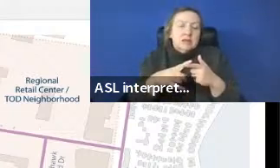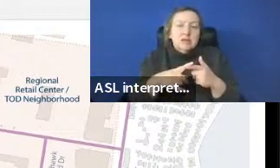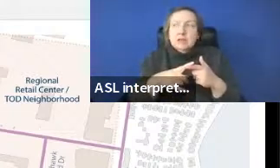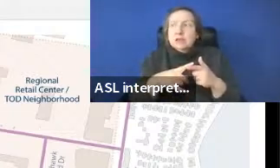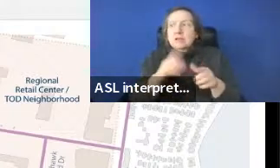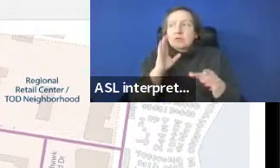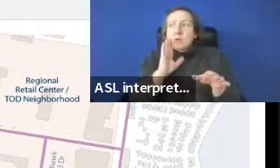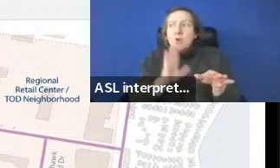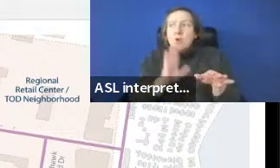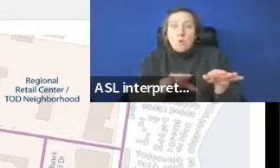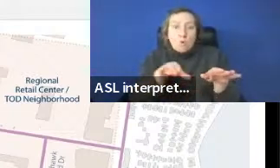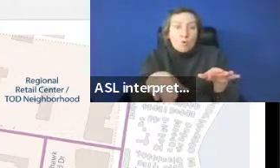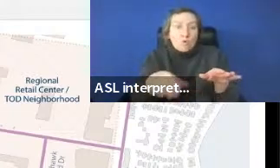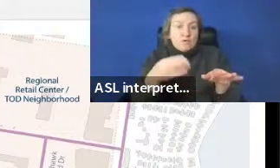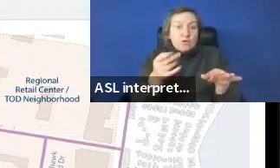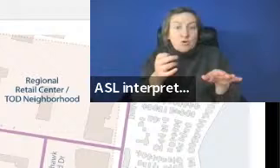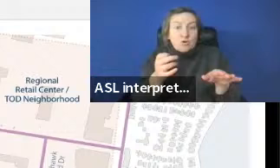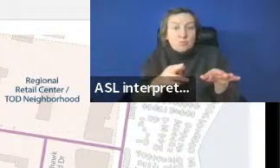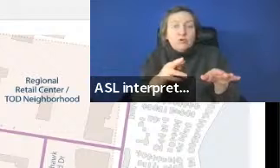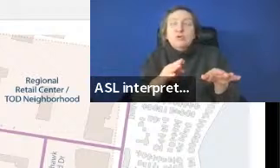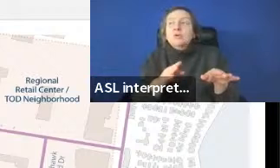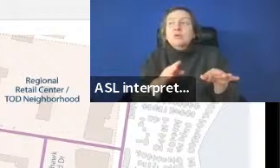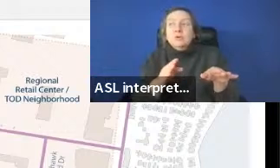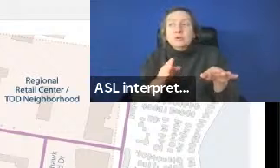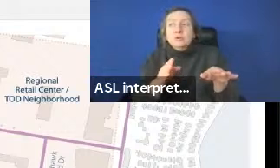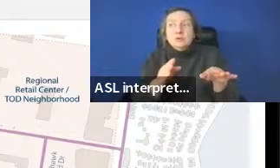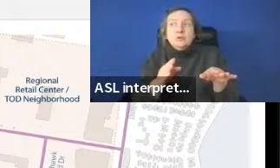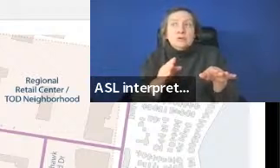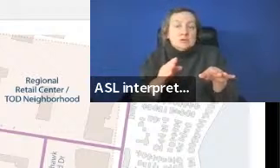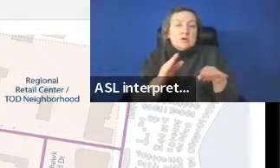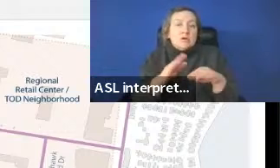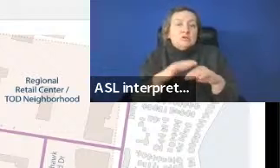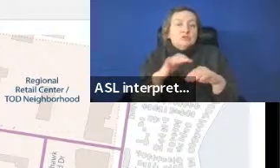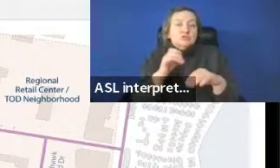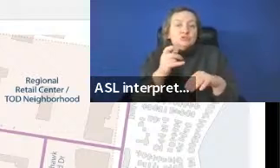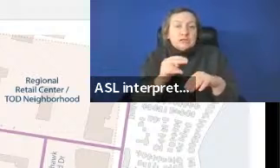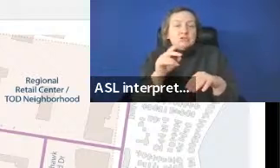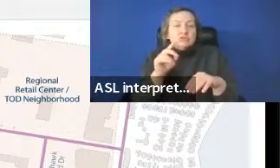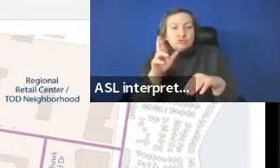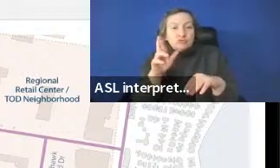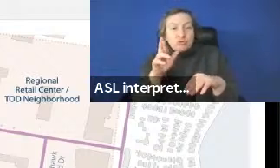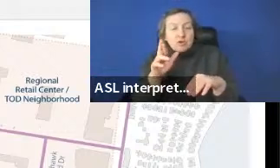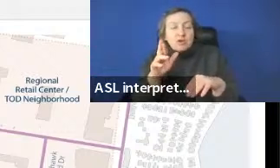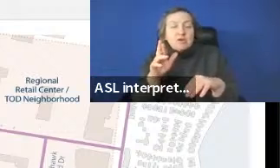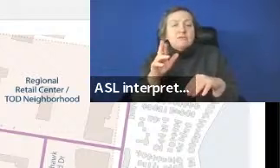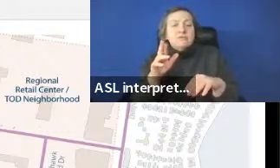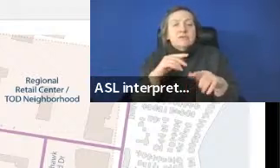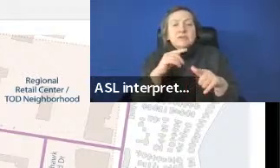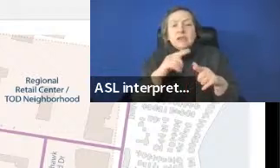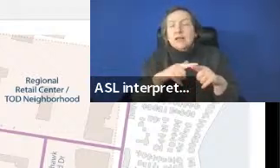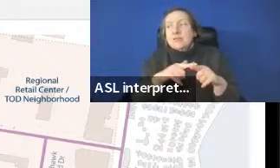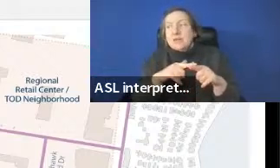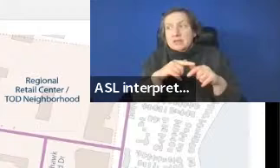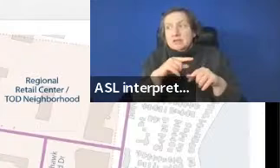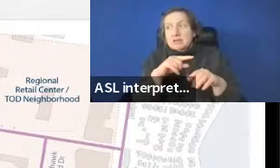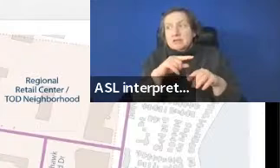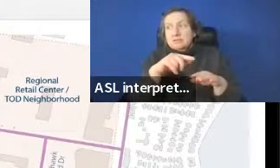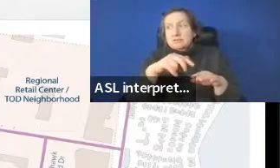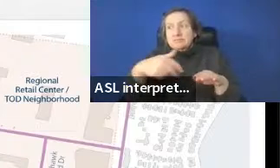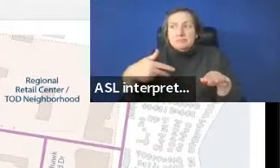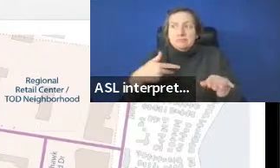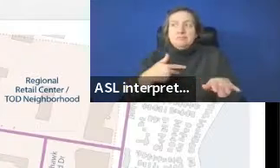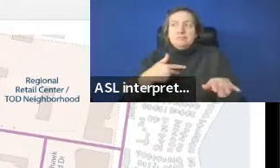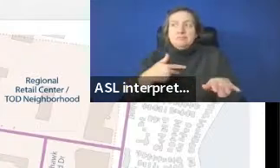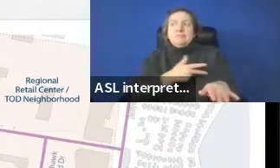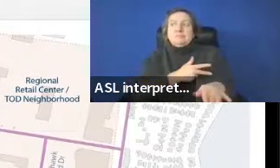over the harbor, goes over the top of Jansen Drive, and then comes down to an intersection at Tomahawk Island Drive. And in